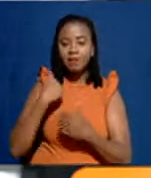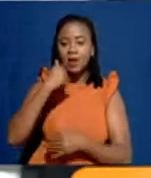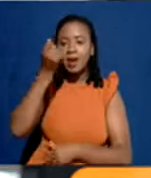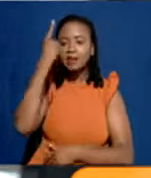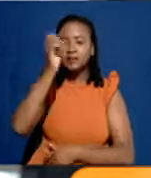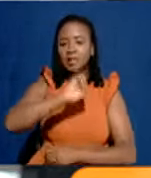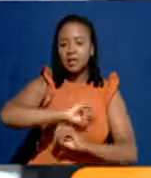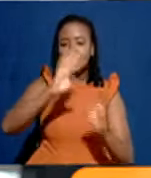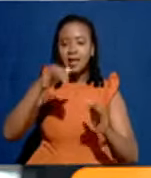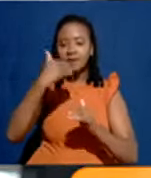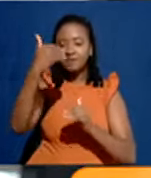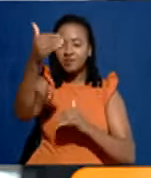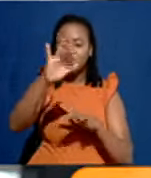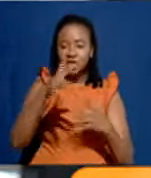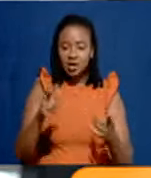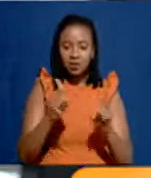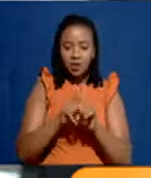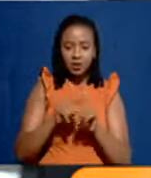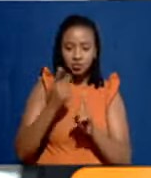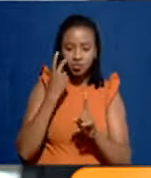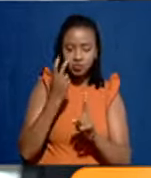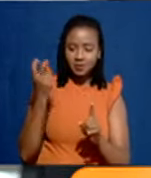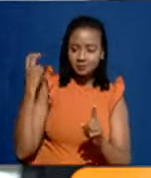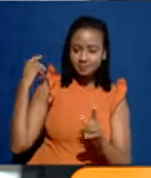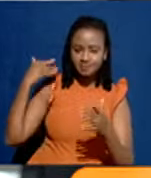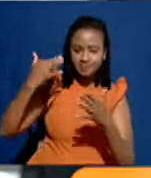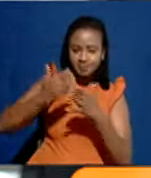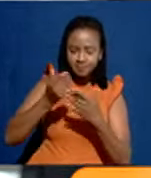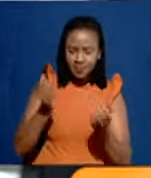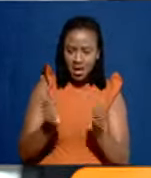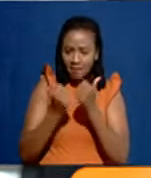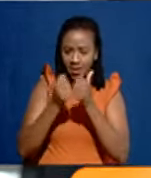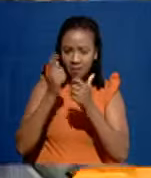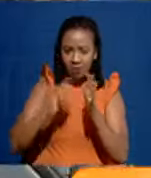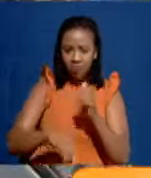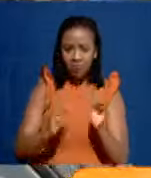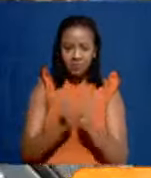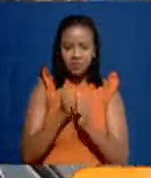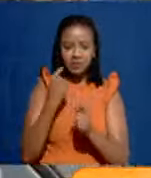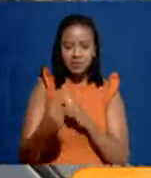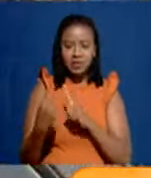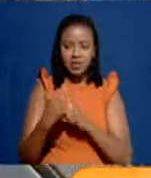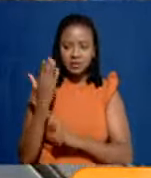summarize what happened over the past 10 years, which is remarkable.